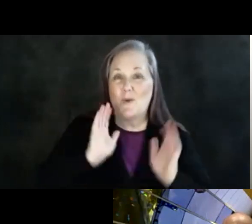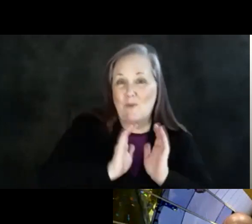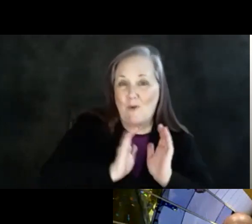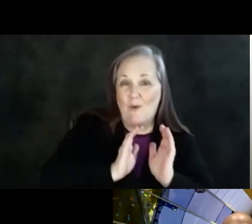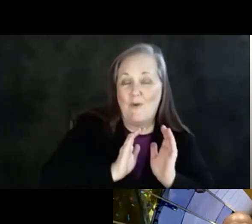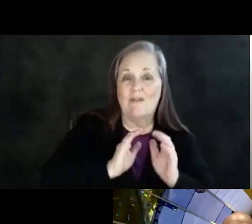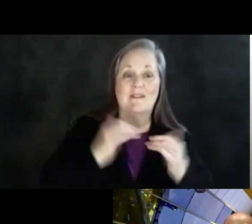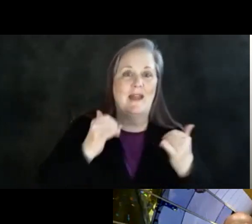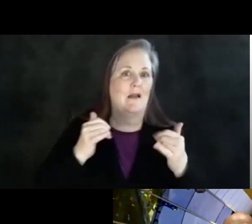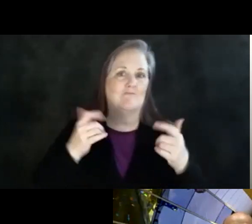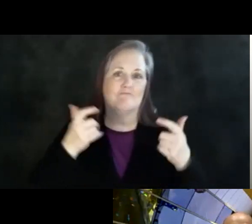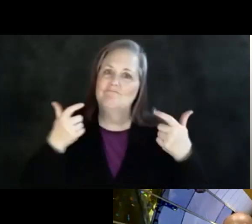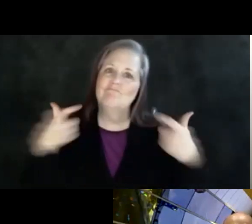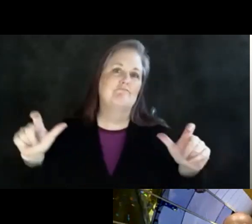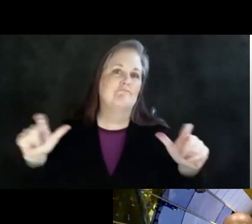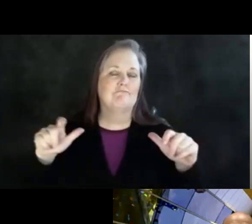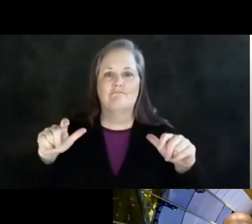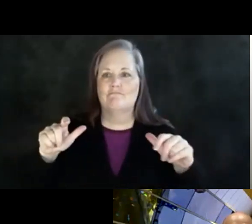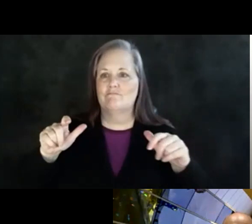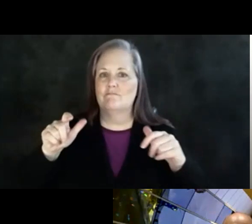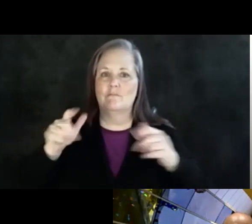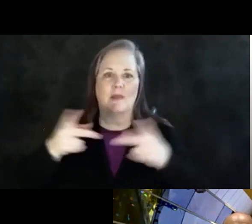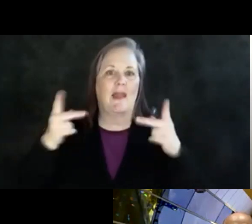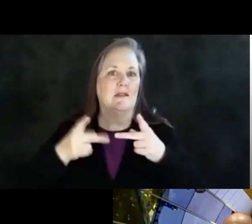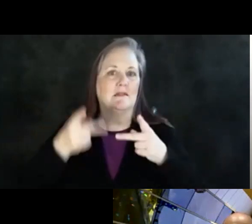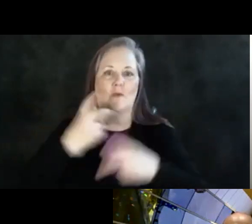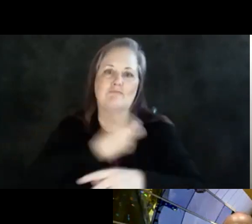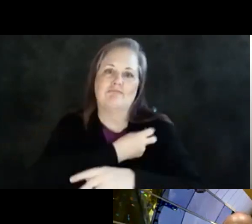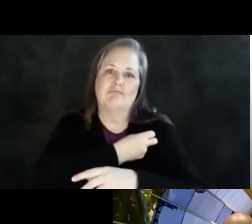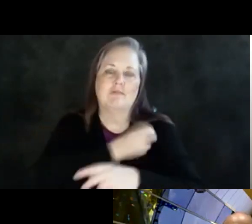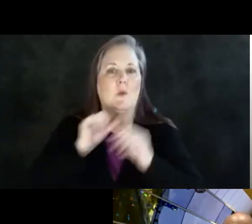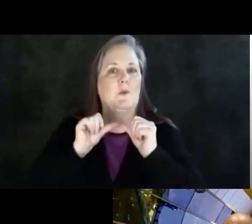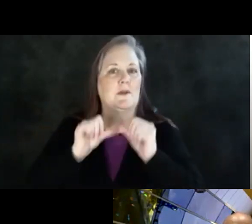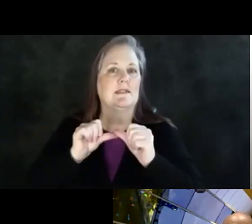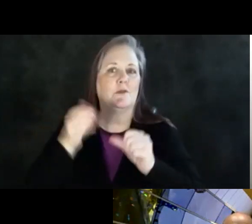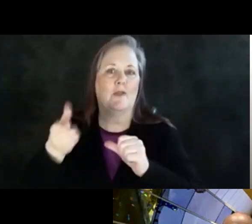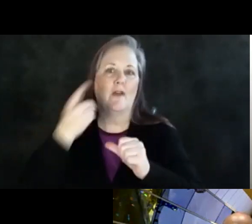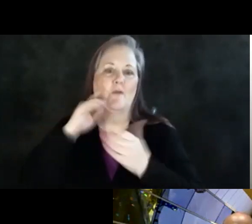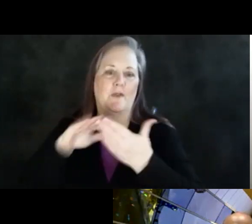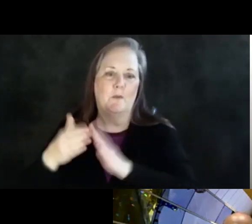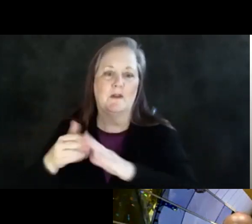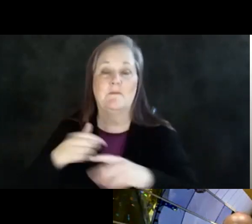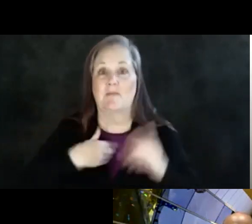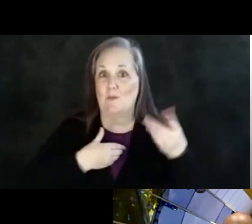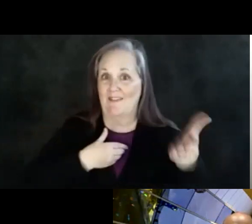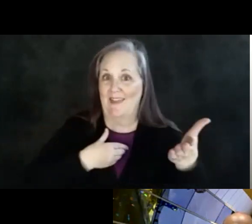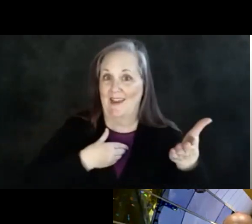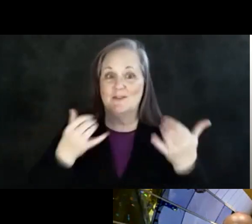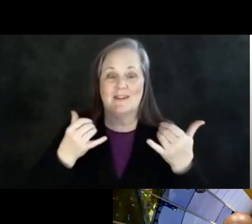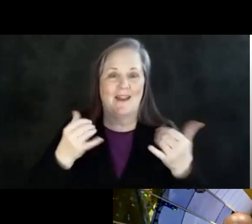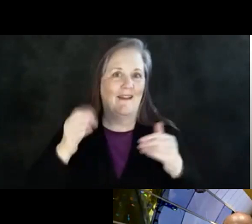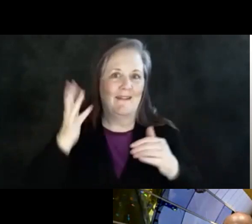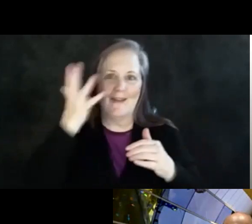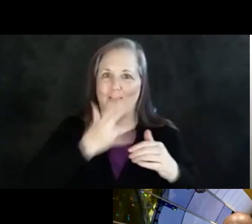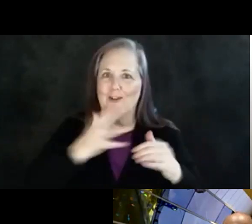that's going to be really substantial and kind of sustained through the response for our community. I was out there today. It's looking amazing.